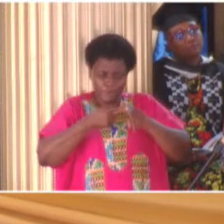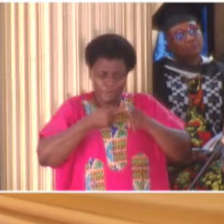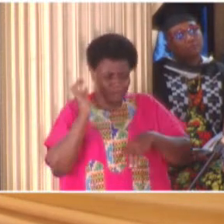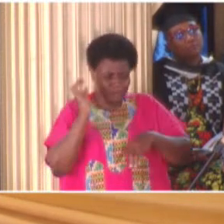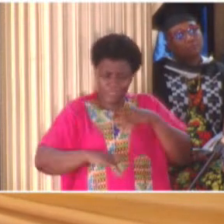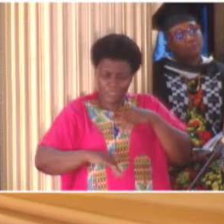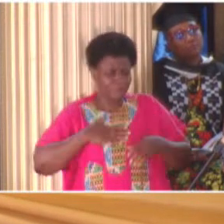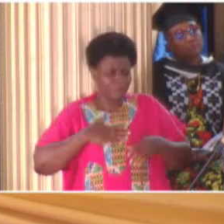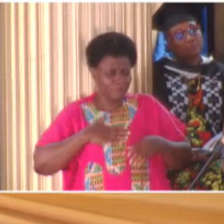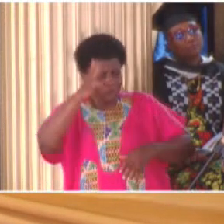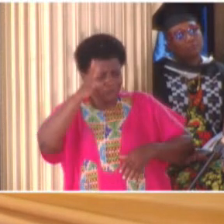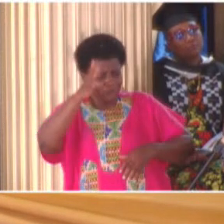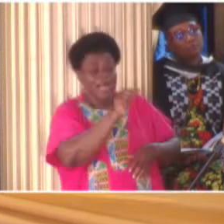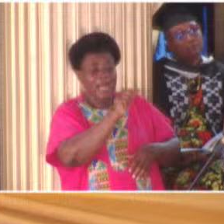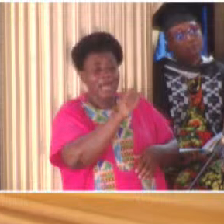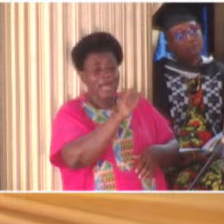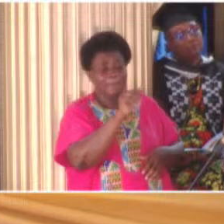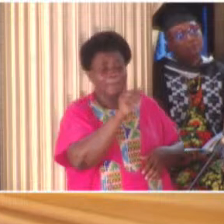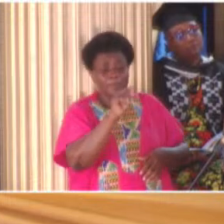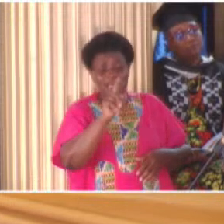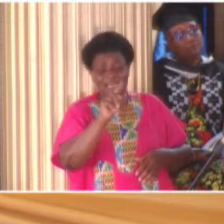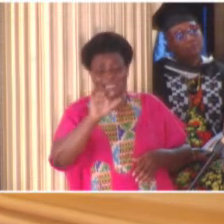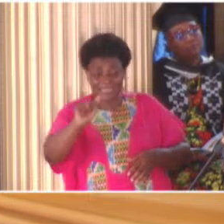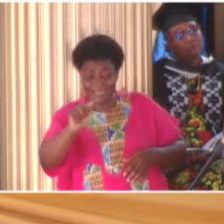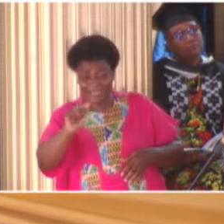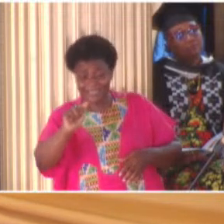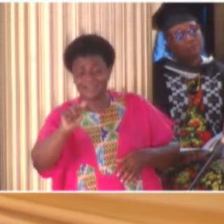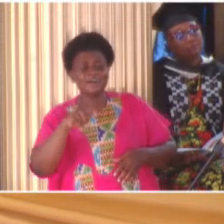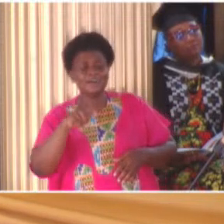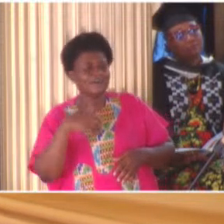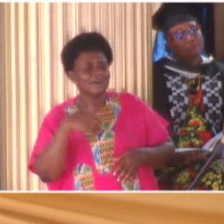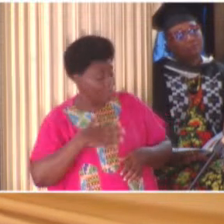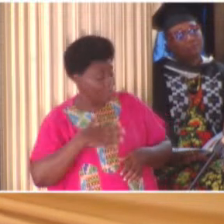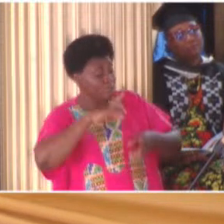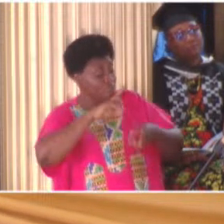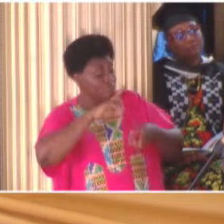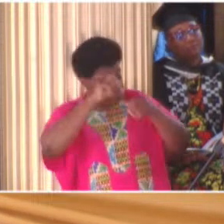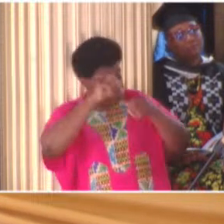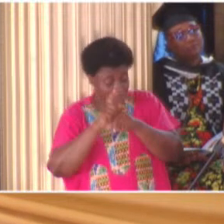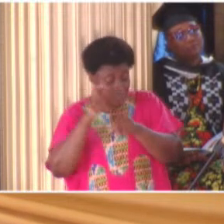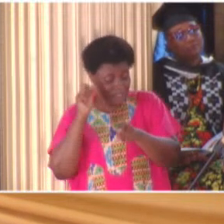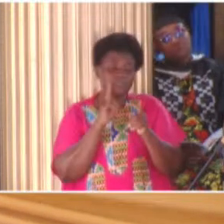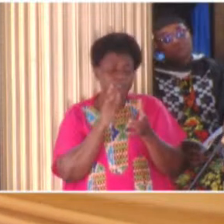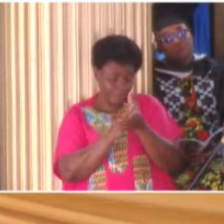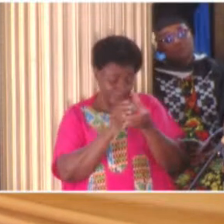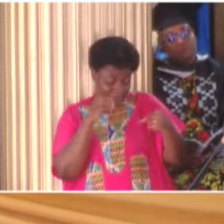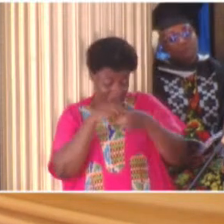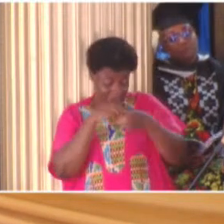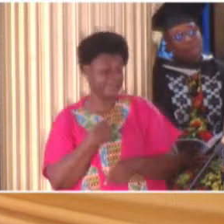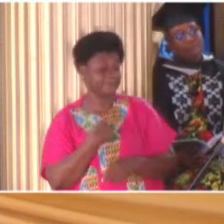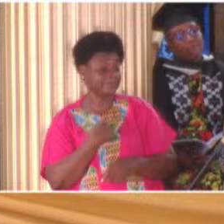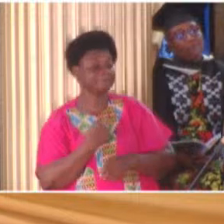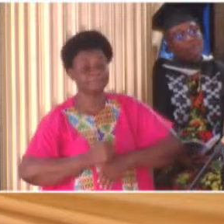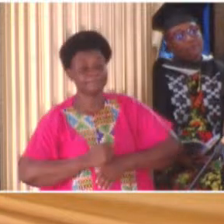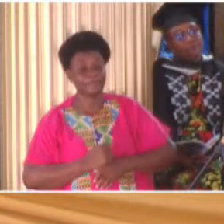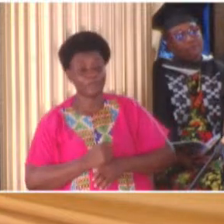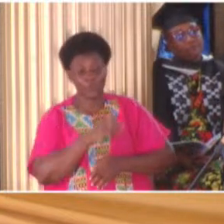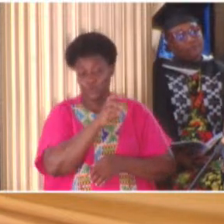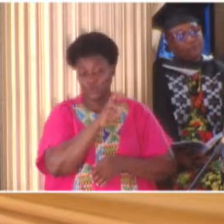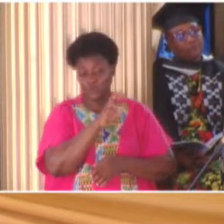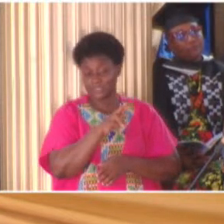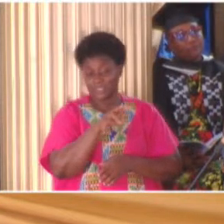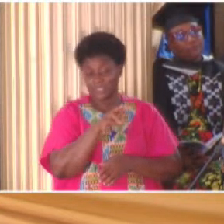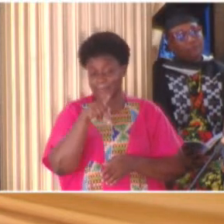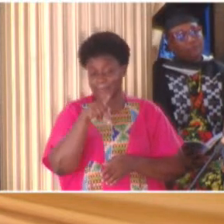mother, Habibata Abu Bakari, and my brothers, no words can fully express. Dr. Percy